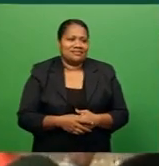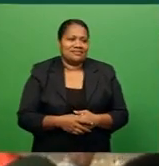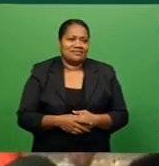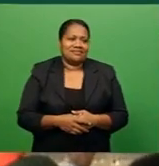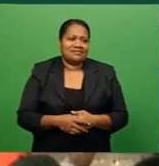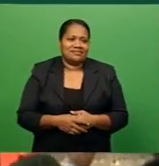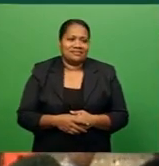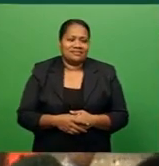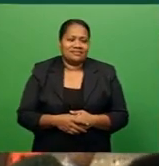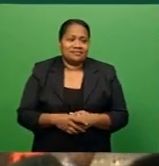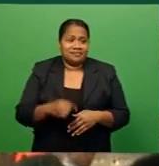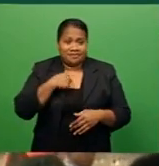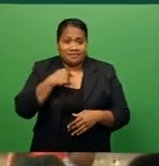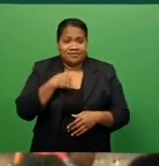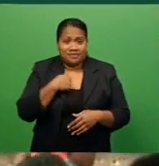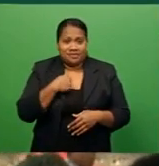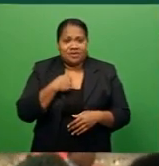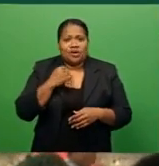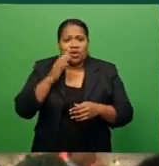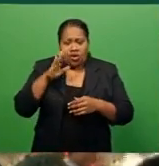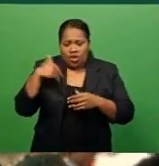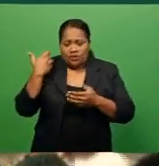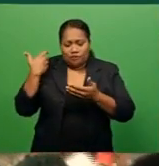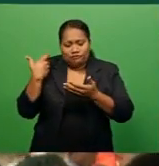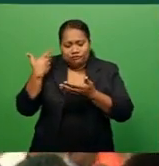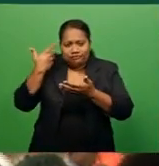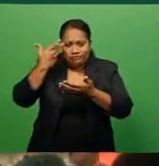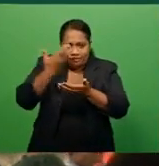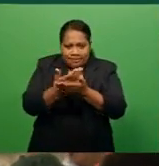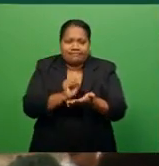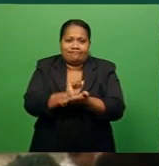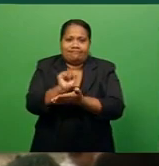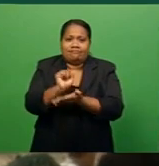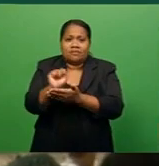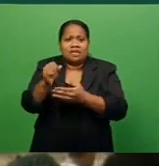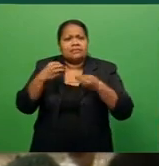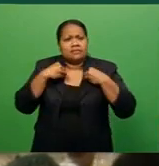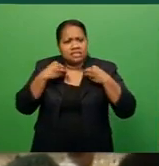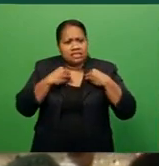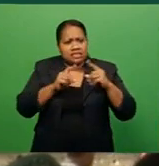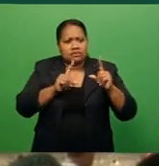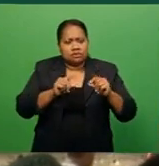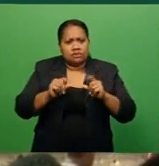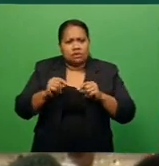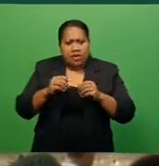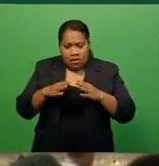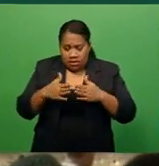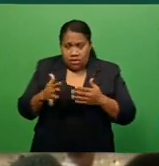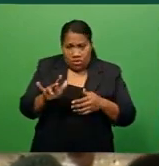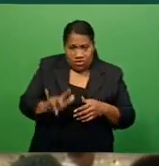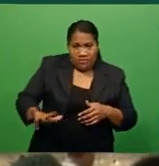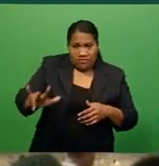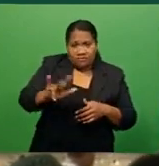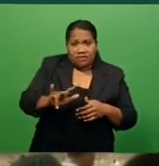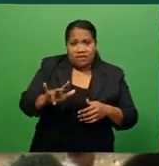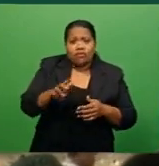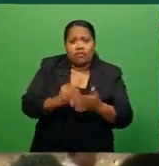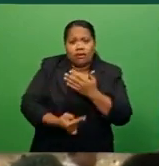I've been a middleman for decades. Business is slowly bouncing back, as most farms here in Ovalau were badly affected by the recent